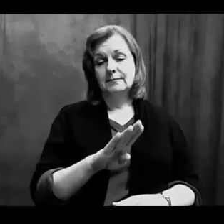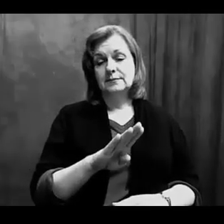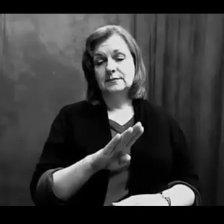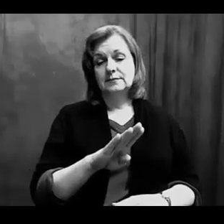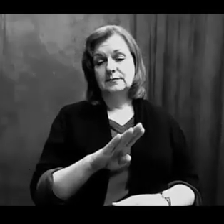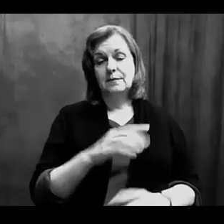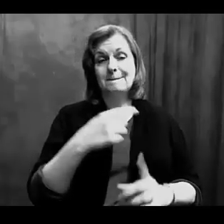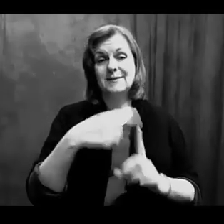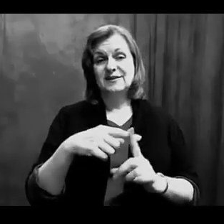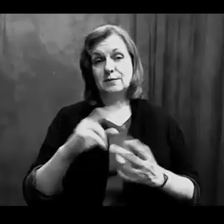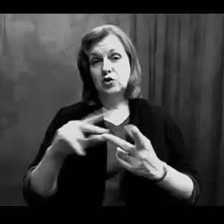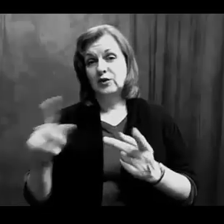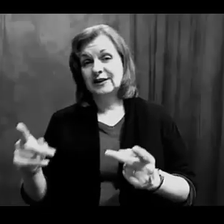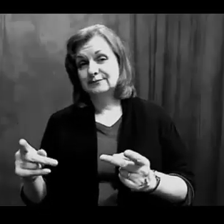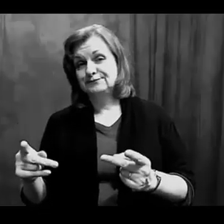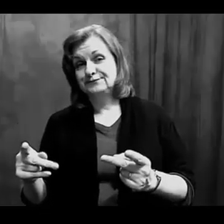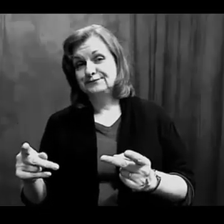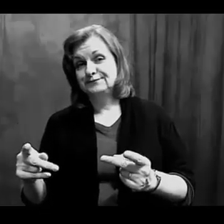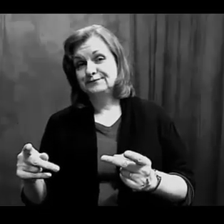Glyco is a carbohydrate